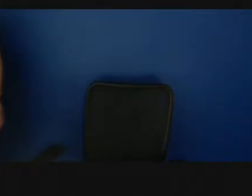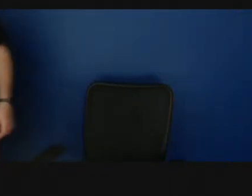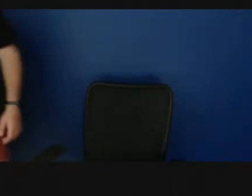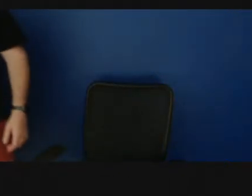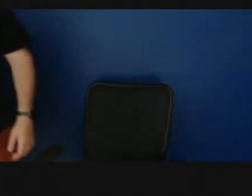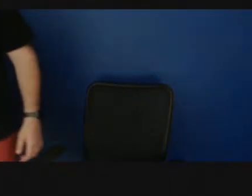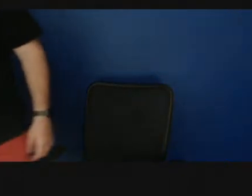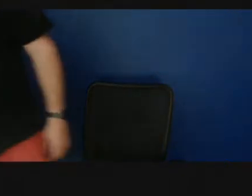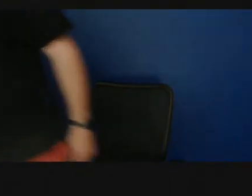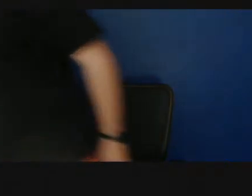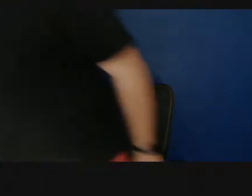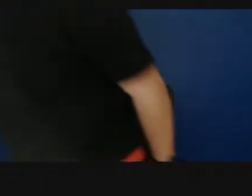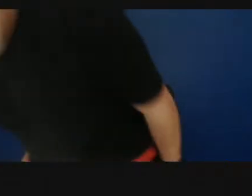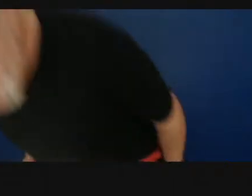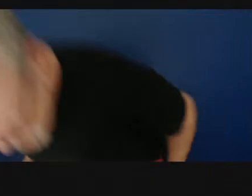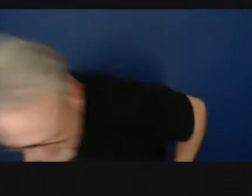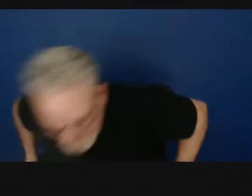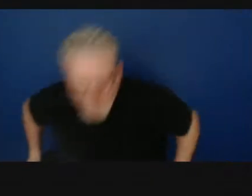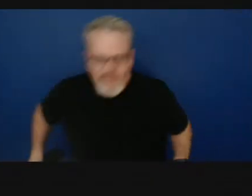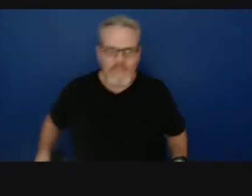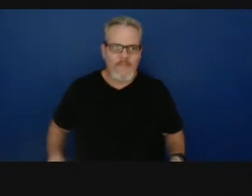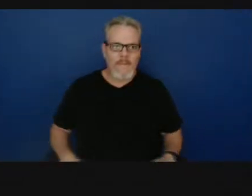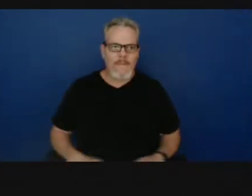its strombolian activity.